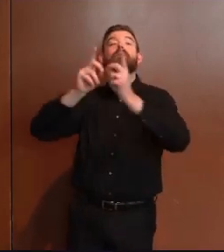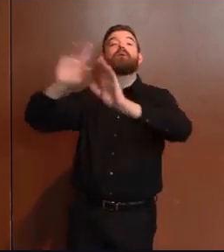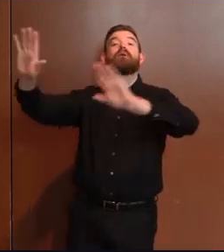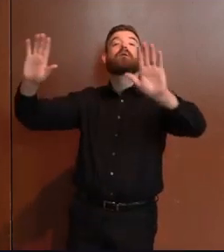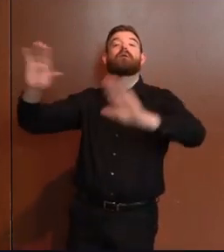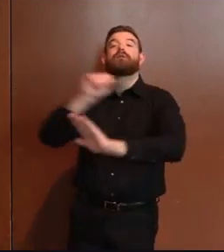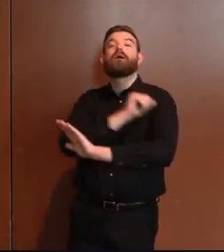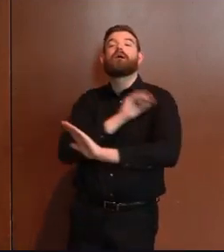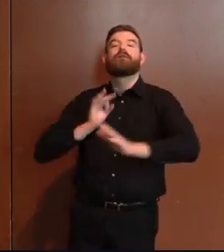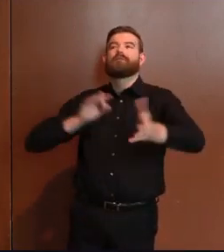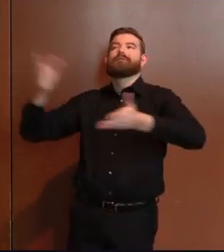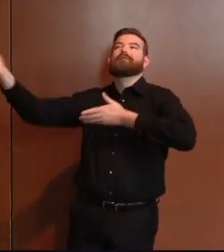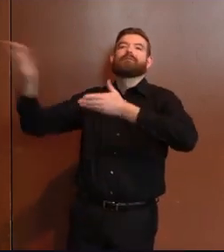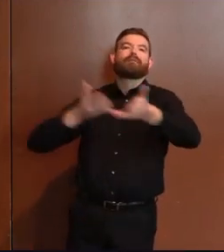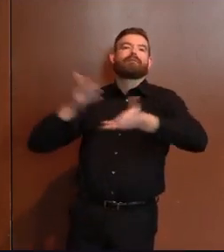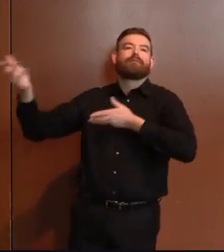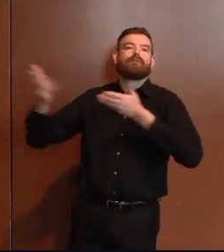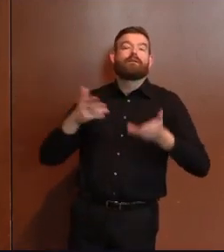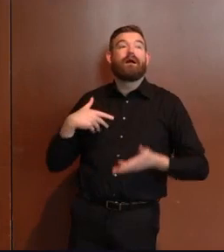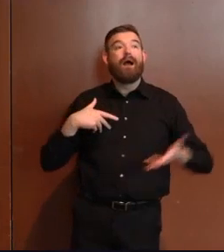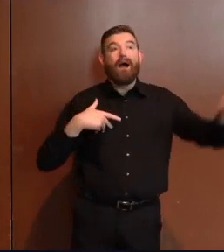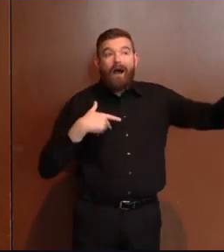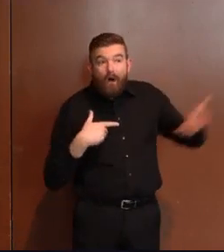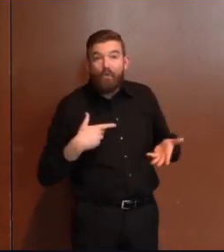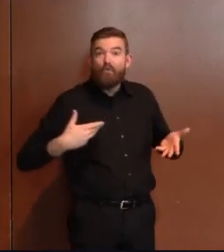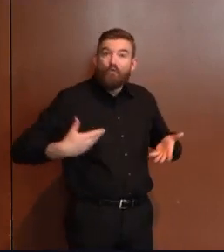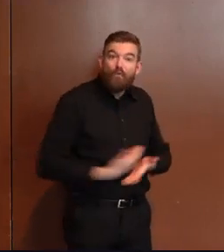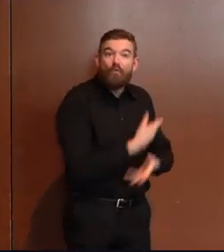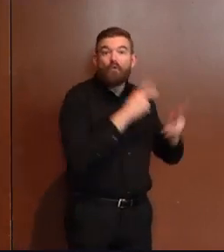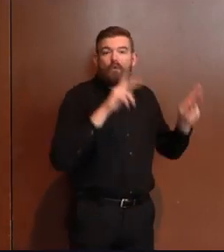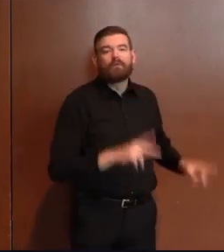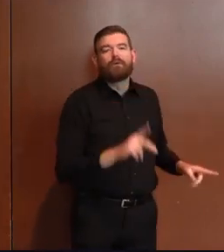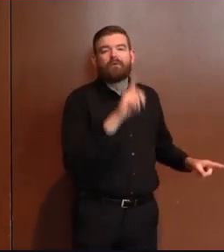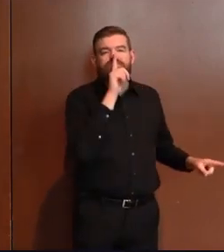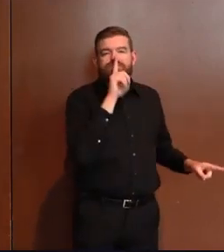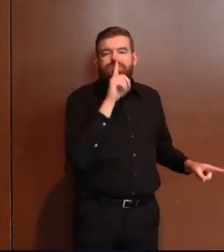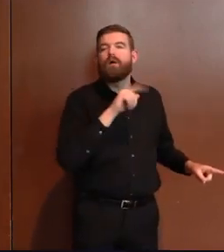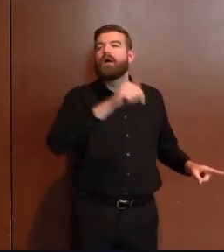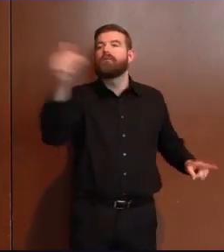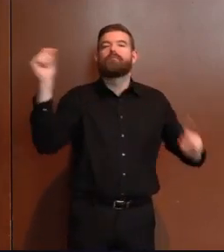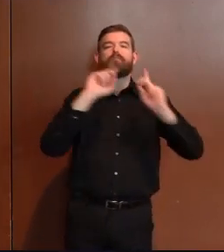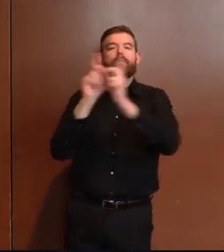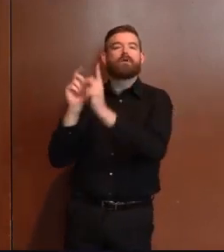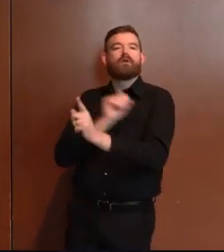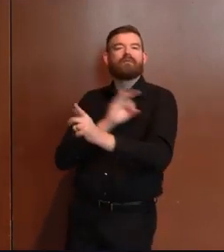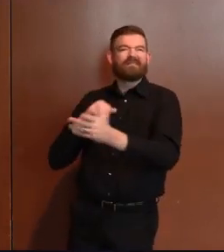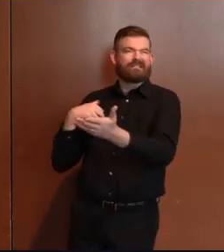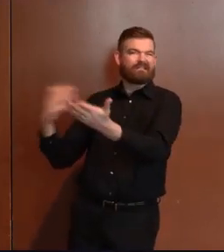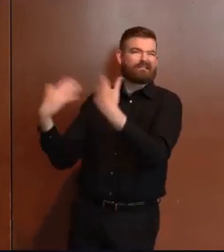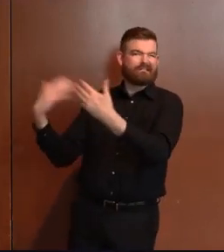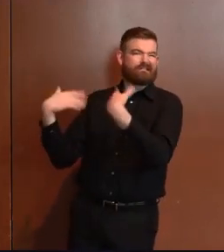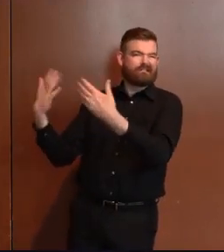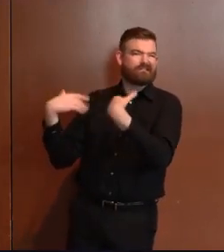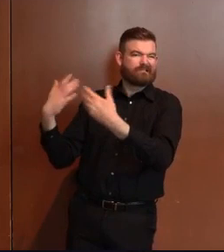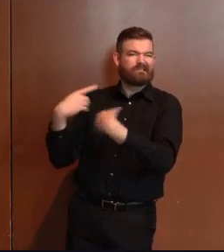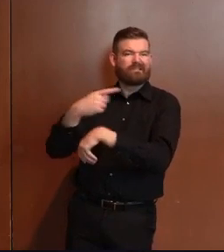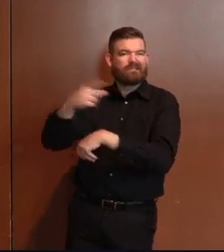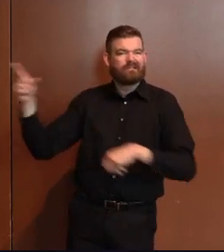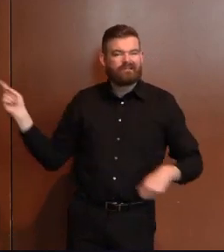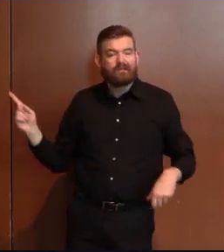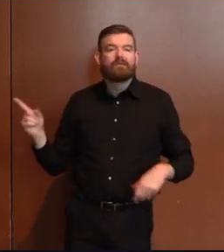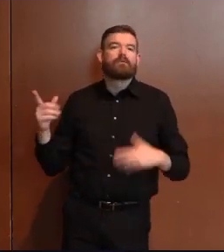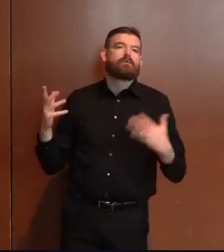hire my friend here and say, come be a UI claims examiner. The training and knowledge you need for that is extensive. I've been commissioner for 2+